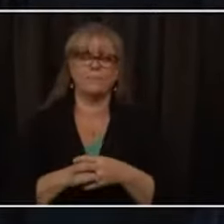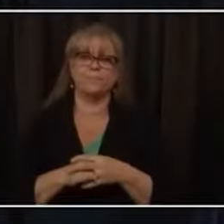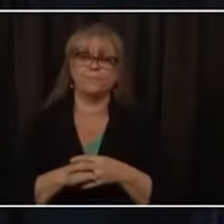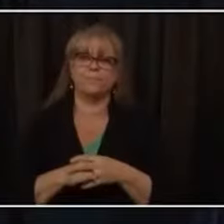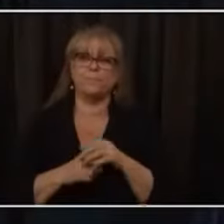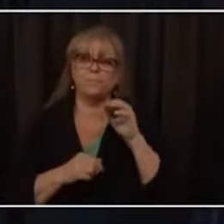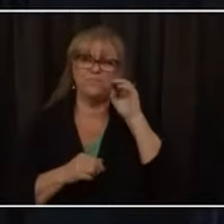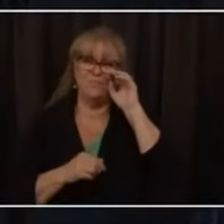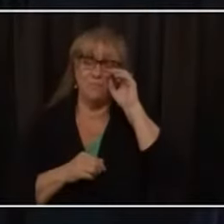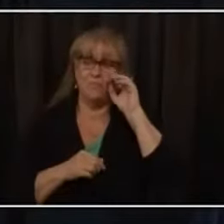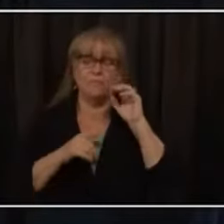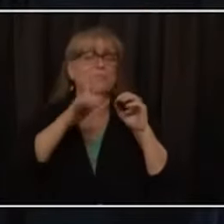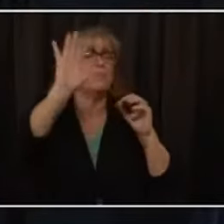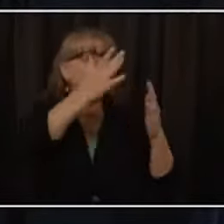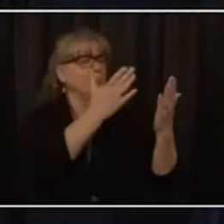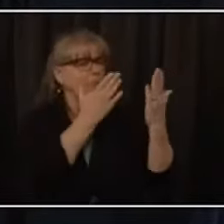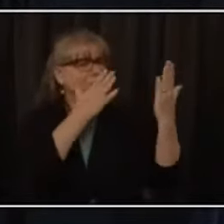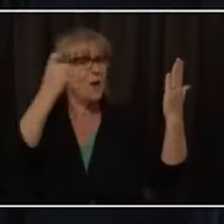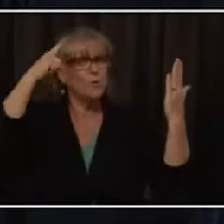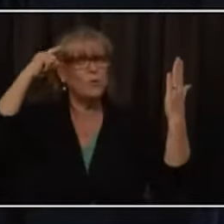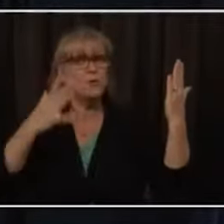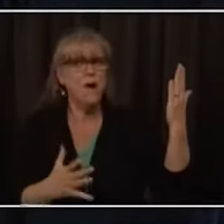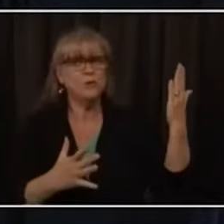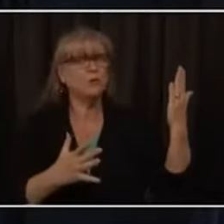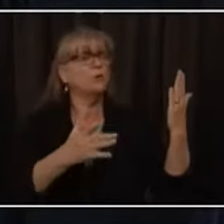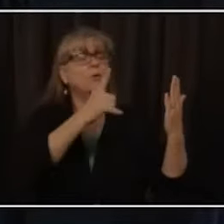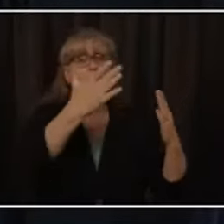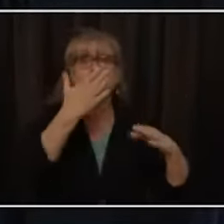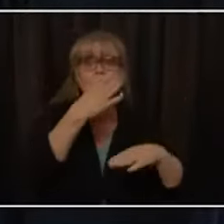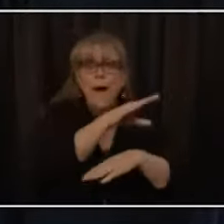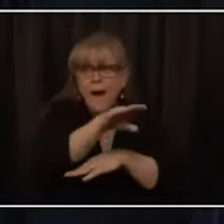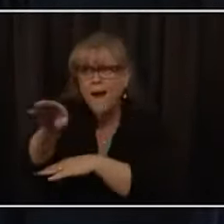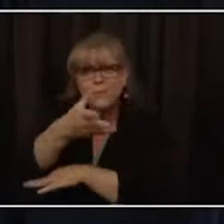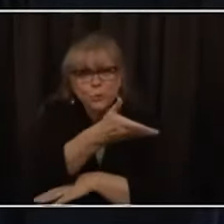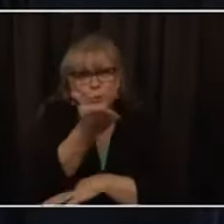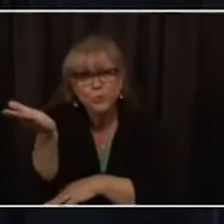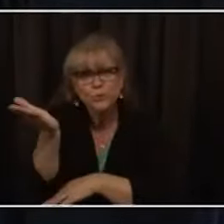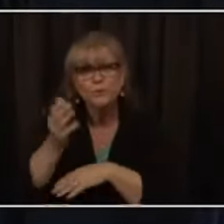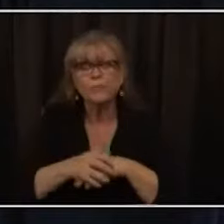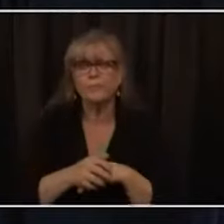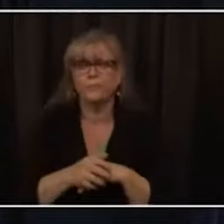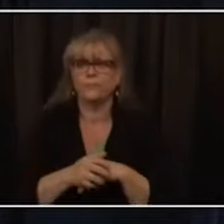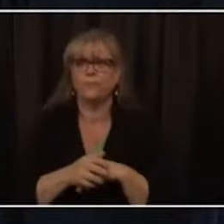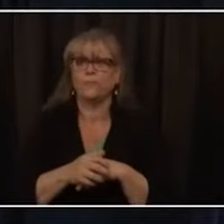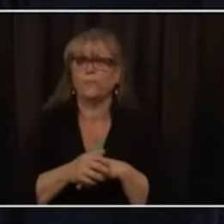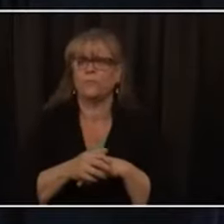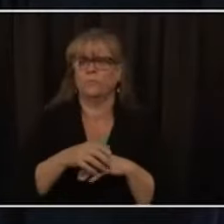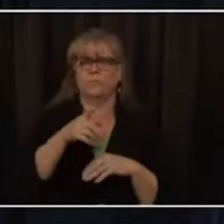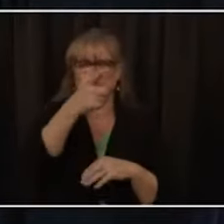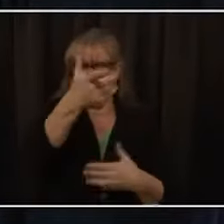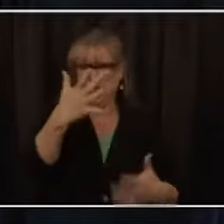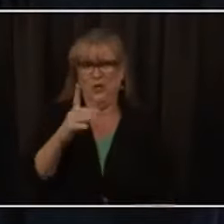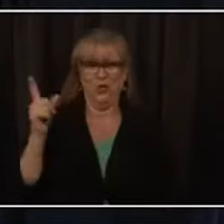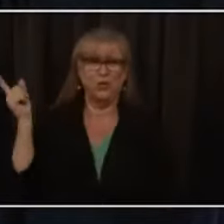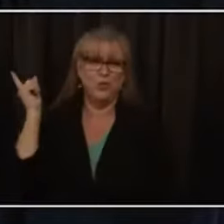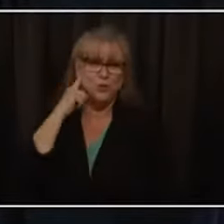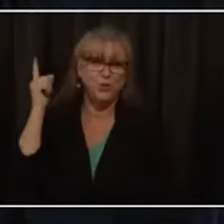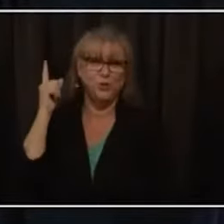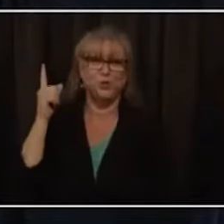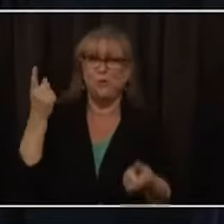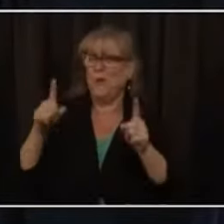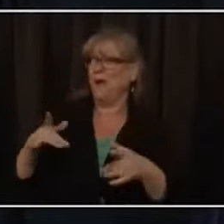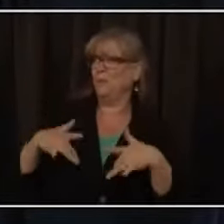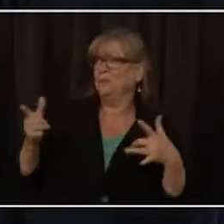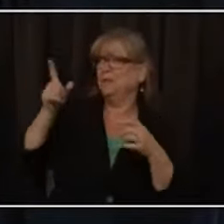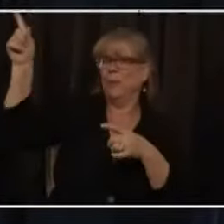Thank you, Governor, and good afternoon, everybody. Yes, as you all know, this morning we heard from the CDC and the